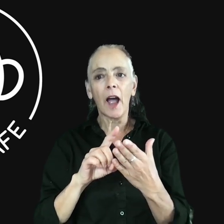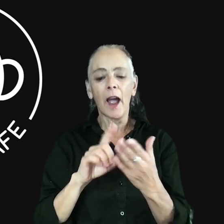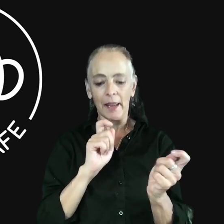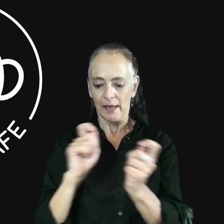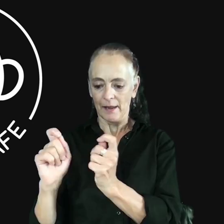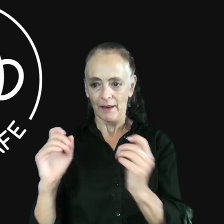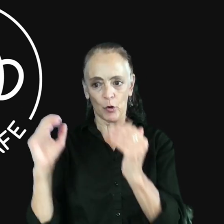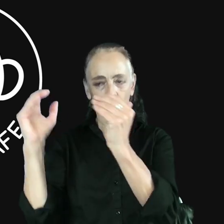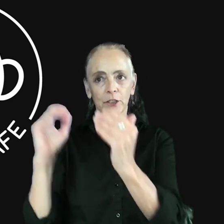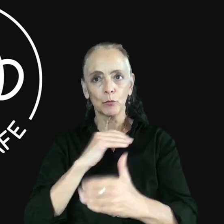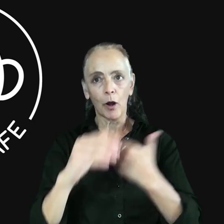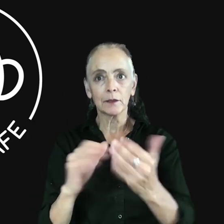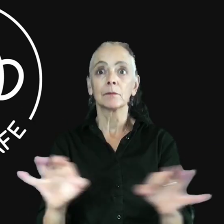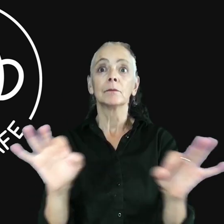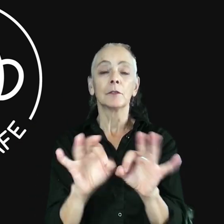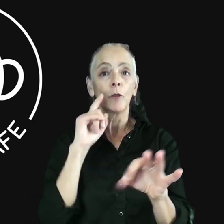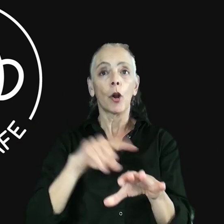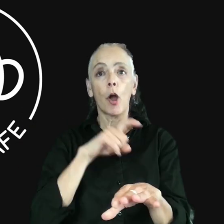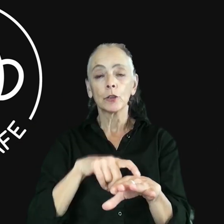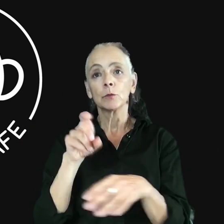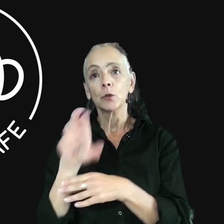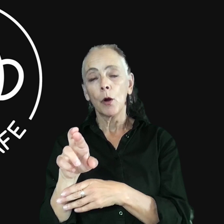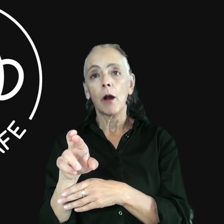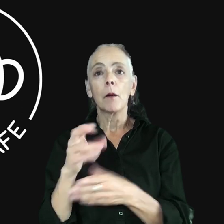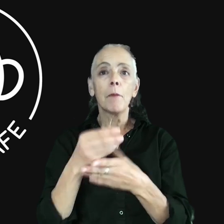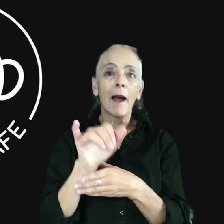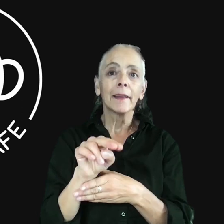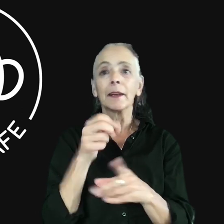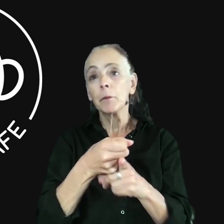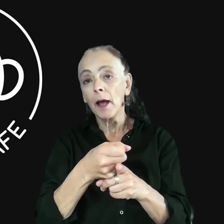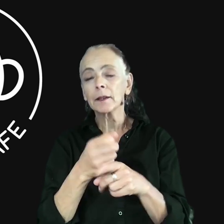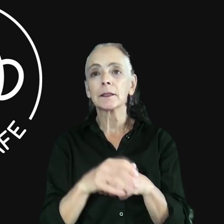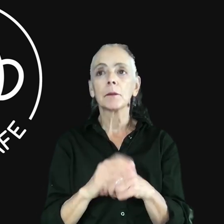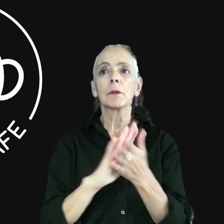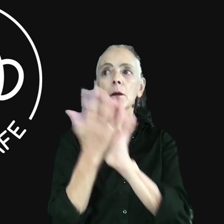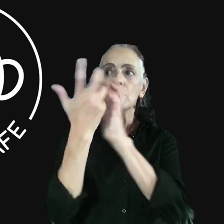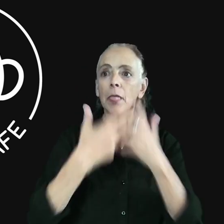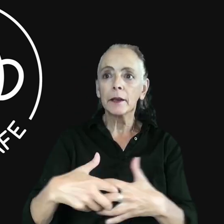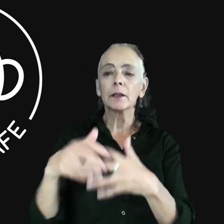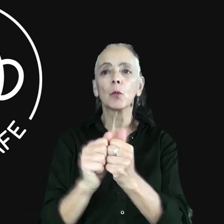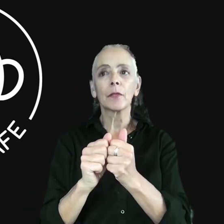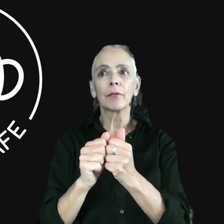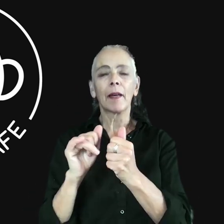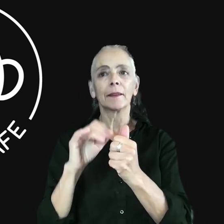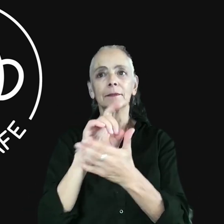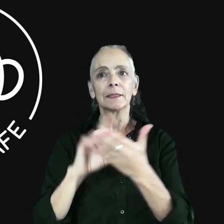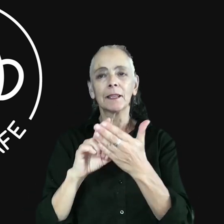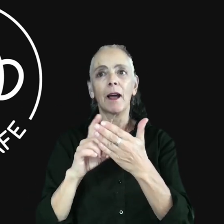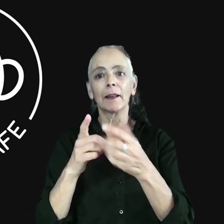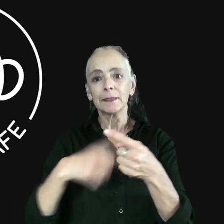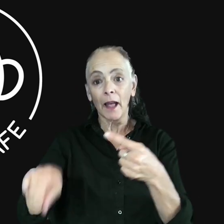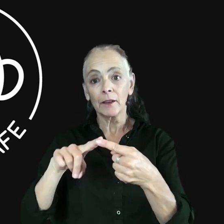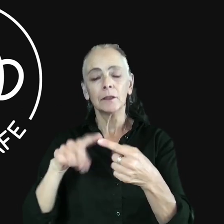to long-term ur buy-in and impact i think we can probably all agree to that and becoming blended with the design cycle is certainly